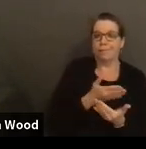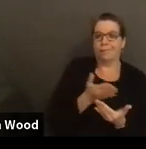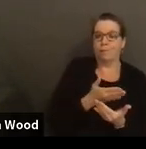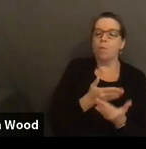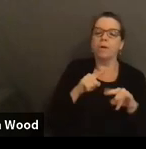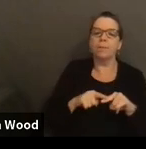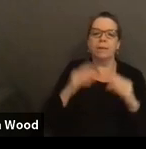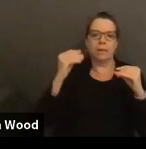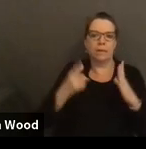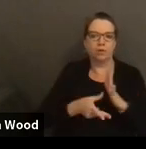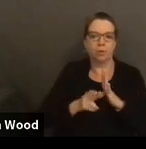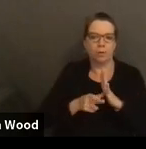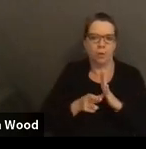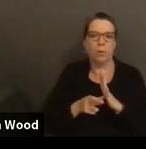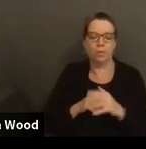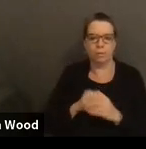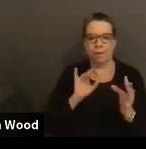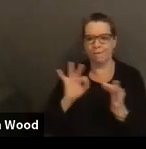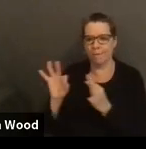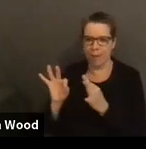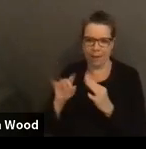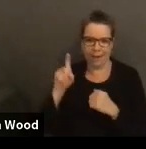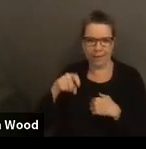review, input, and needs.